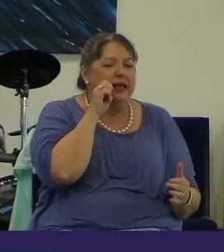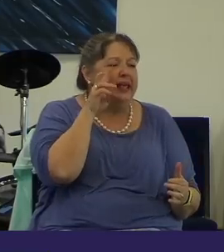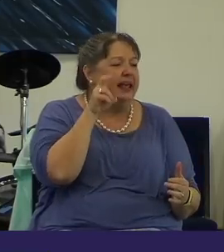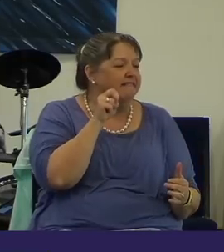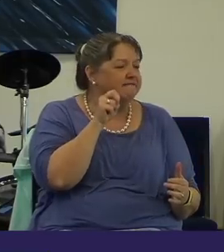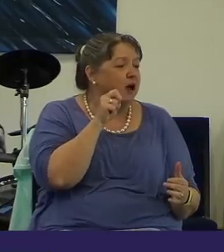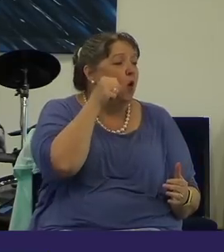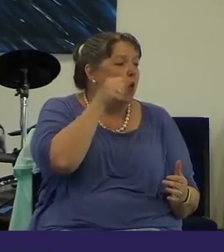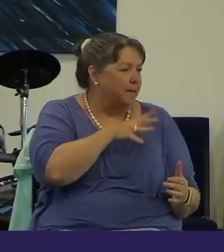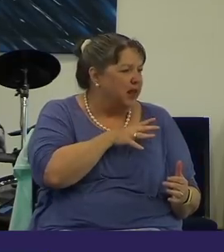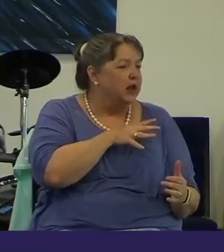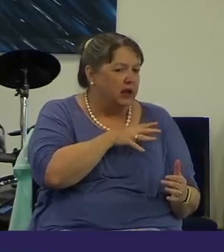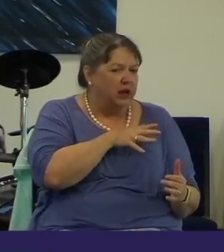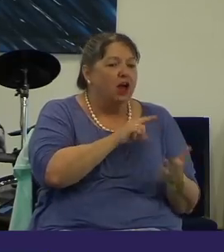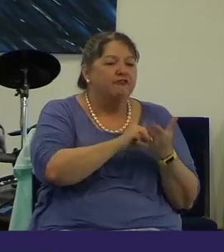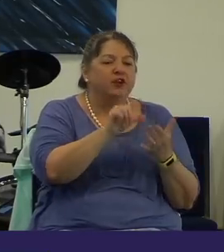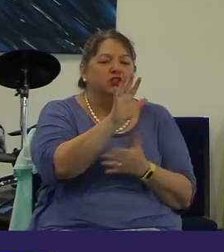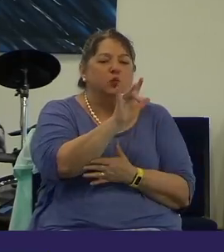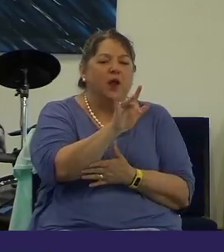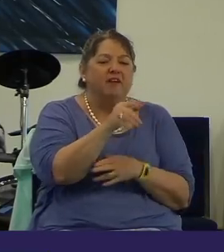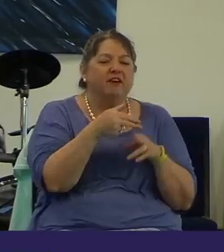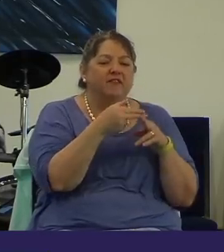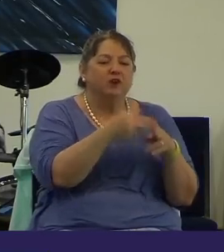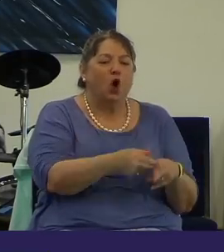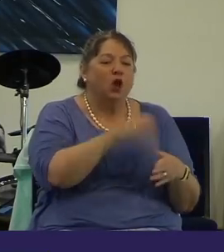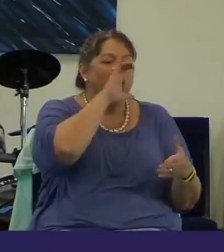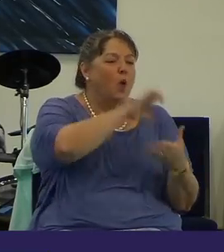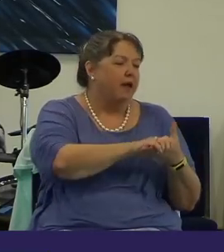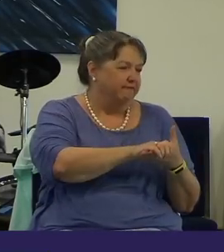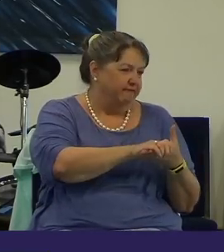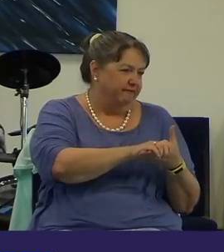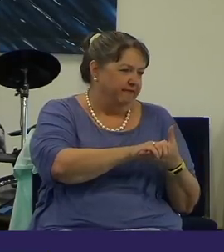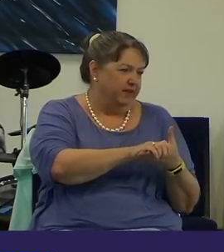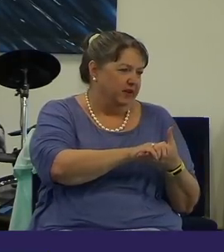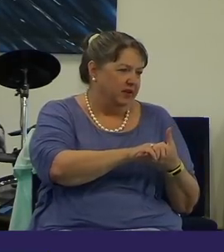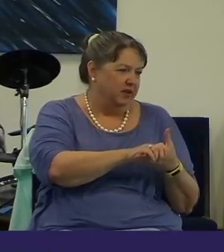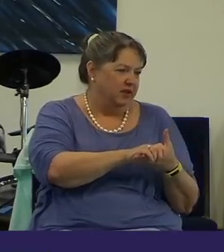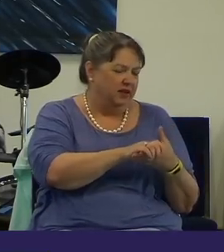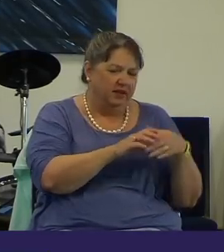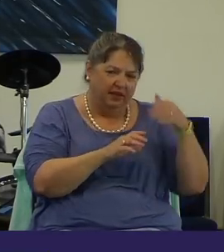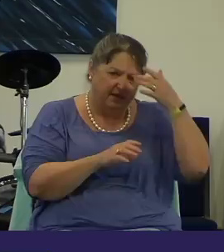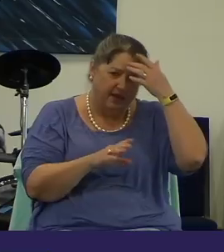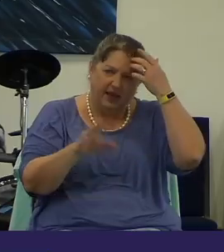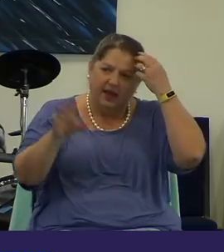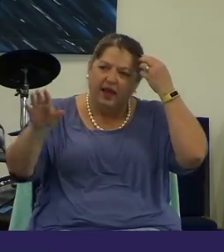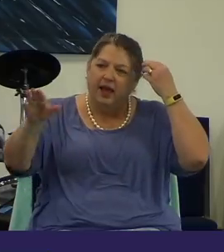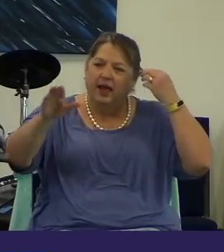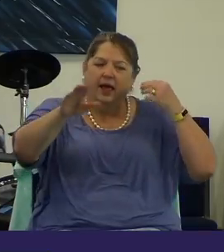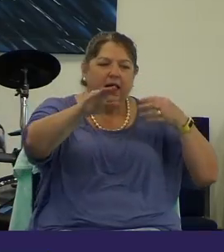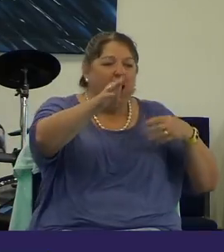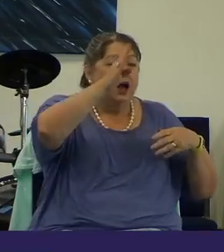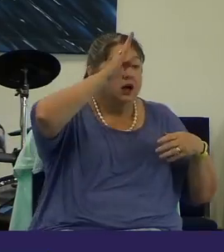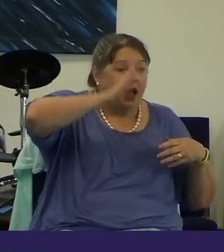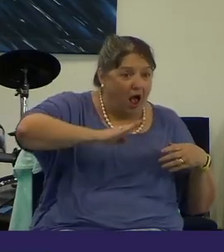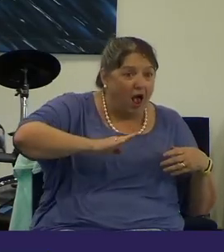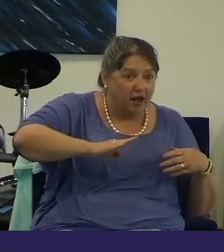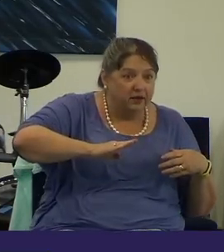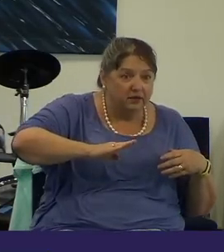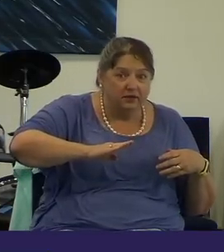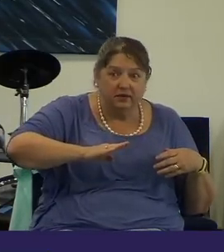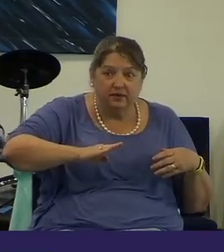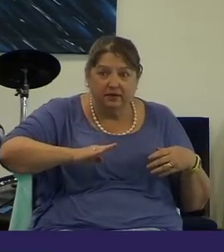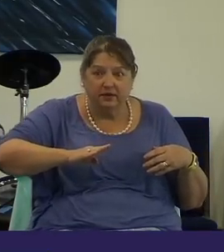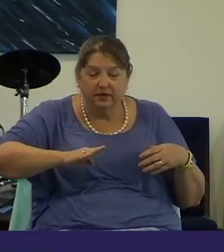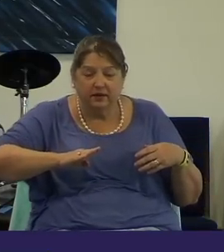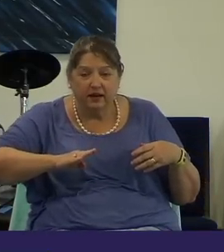who in verse 25 is also called his wife. And so God is